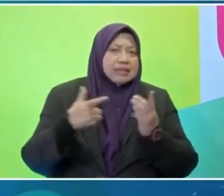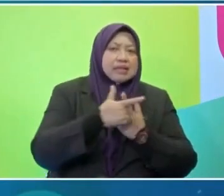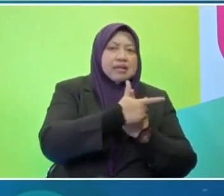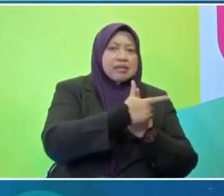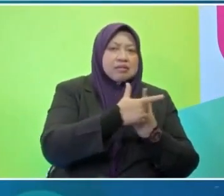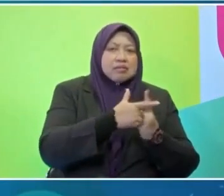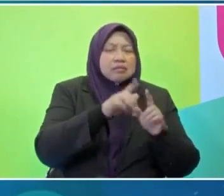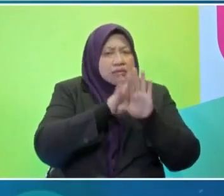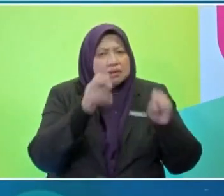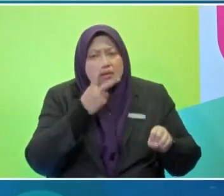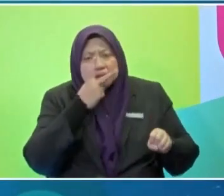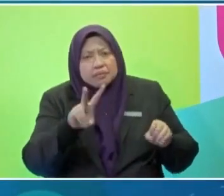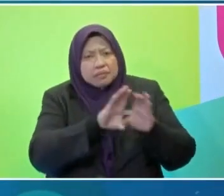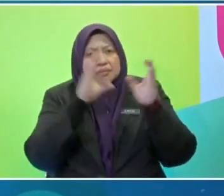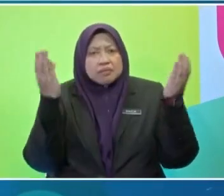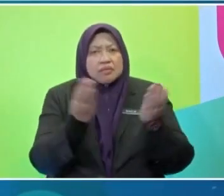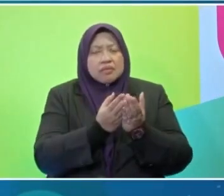see the ball at all based on the